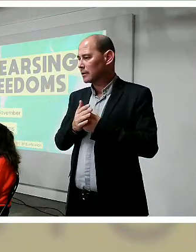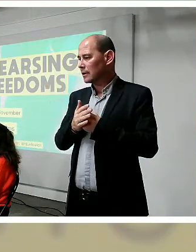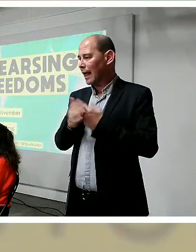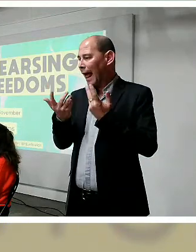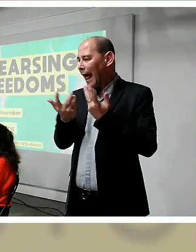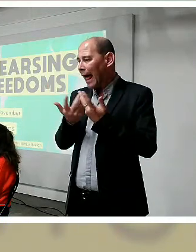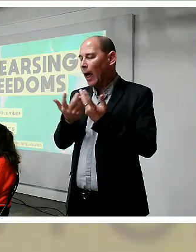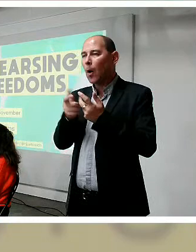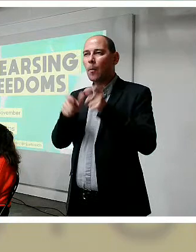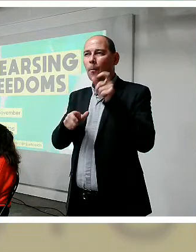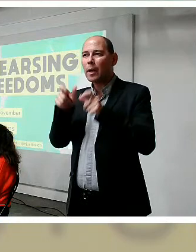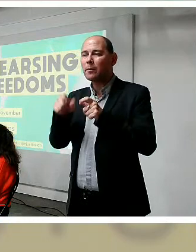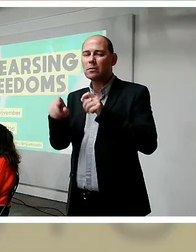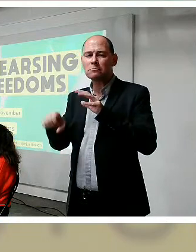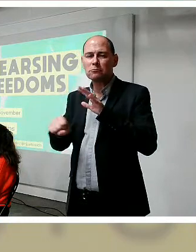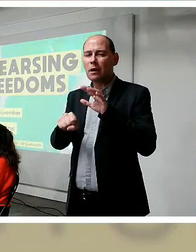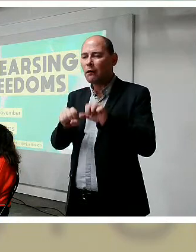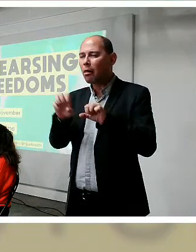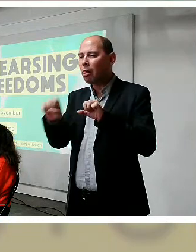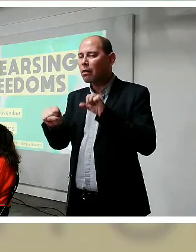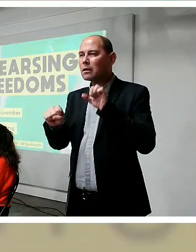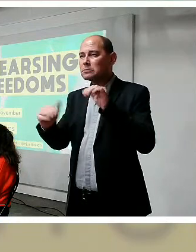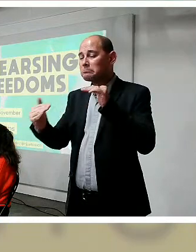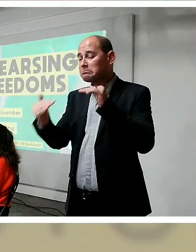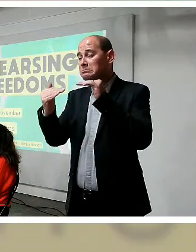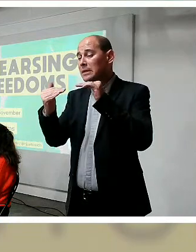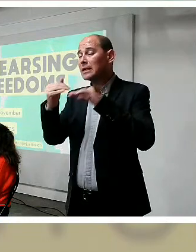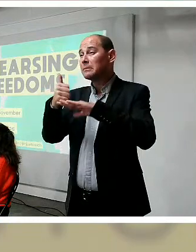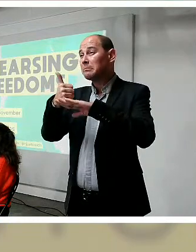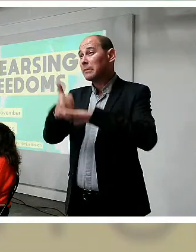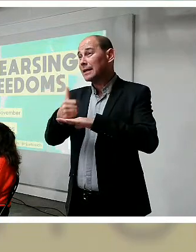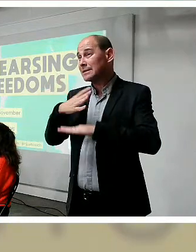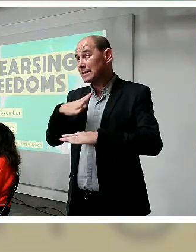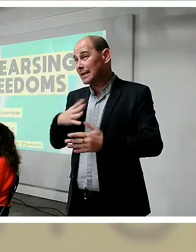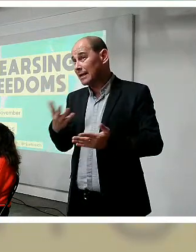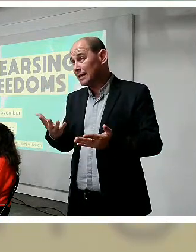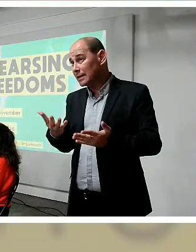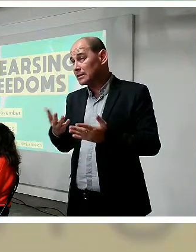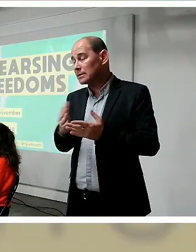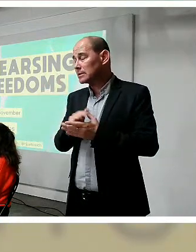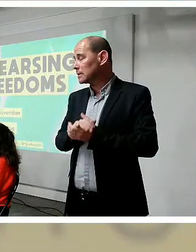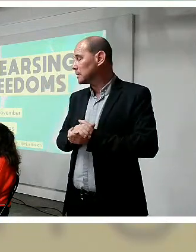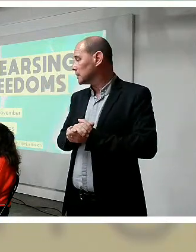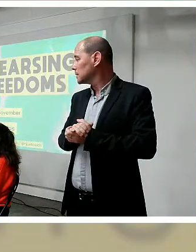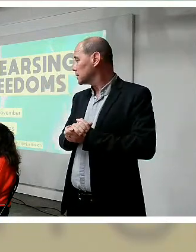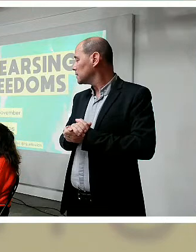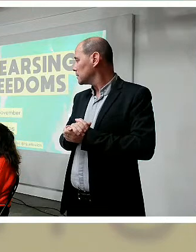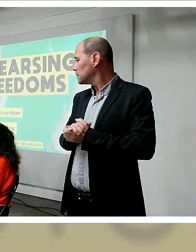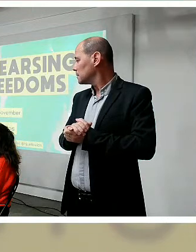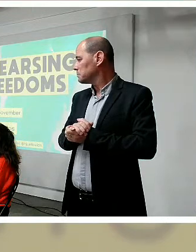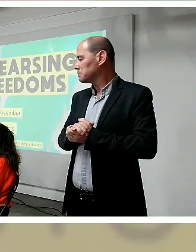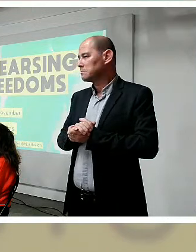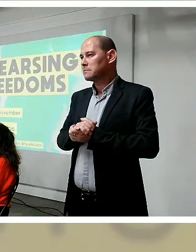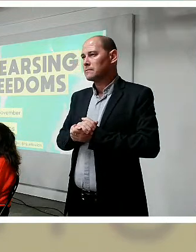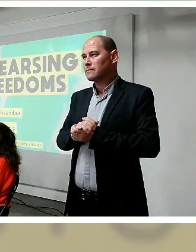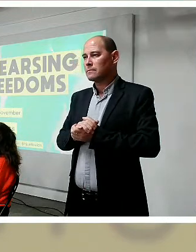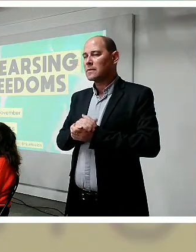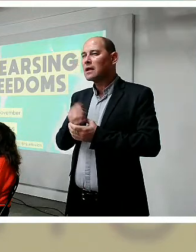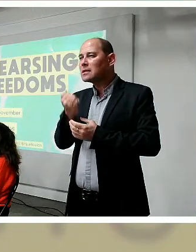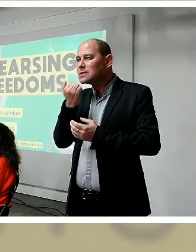struggle really intensely to just meet their basic needs. The rate of